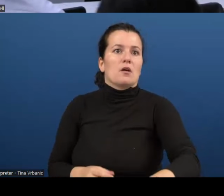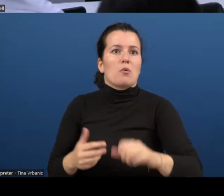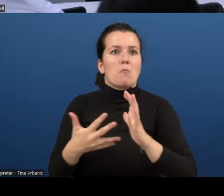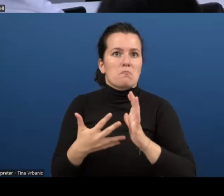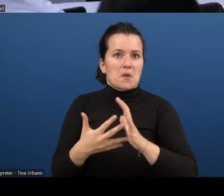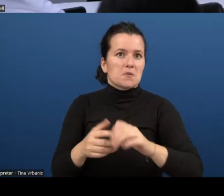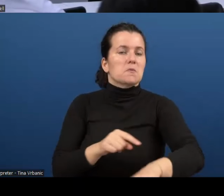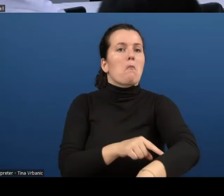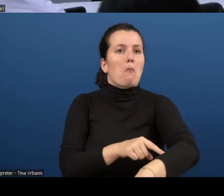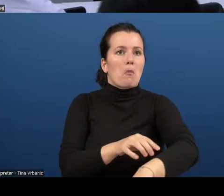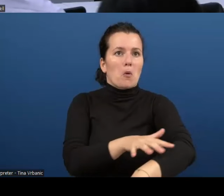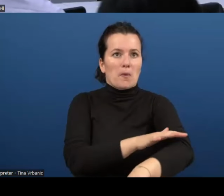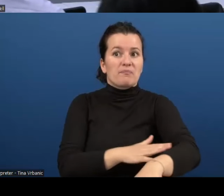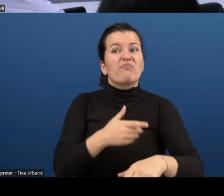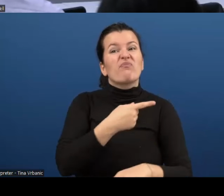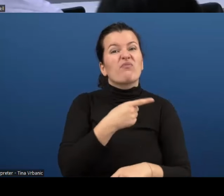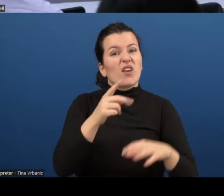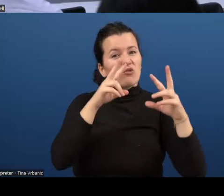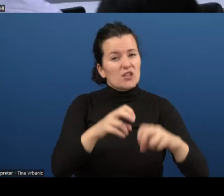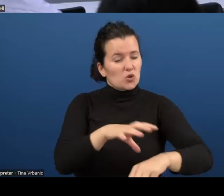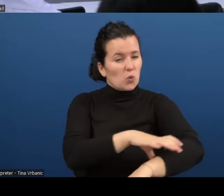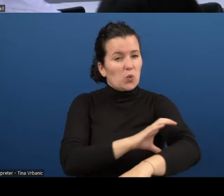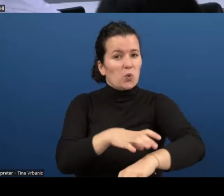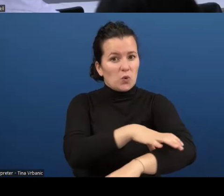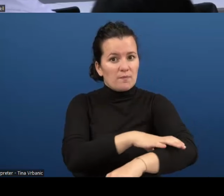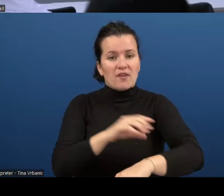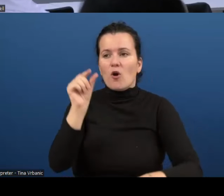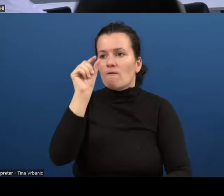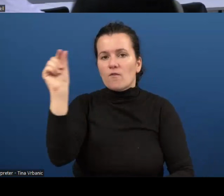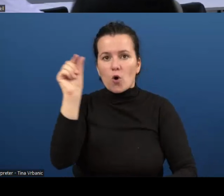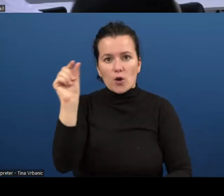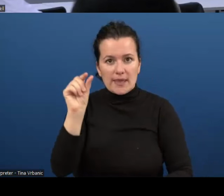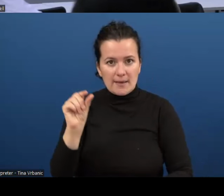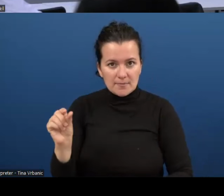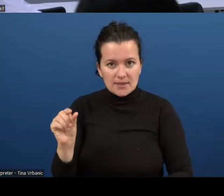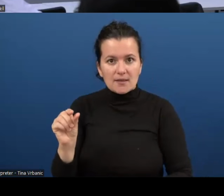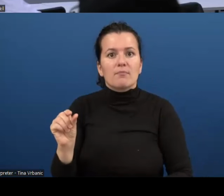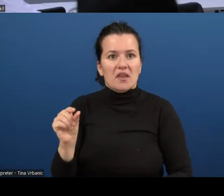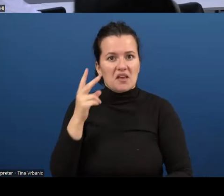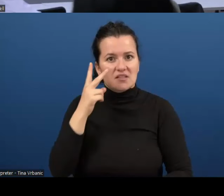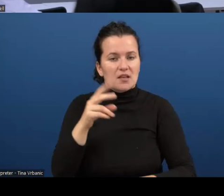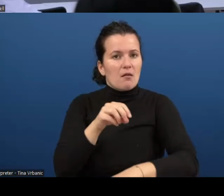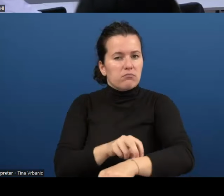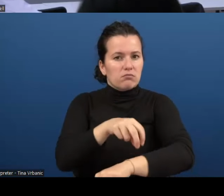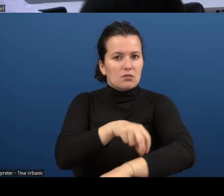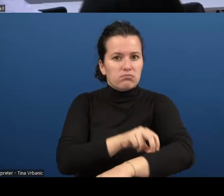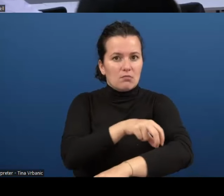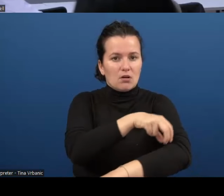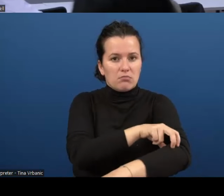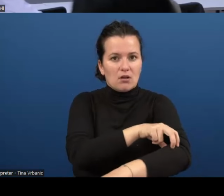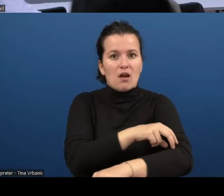and they found for phonemes 60% correct identification after 4